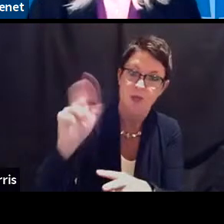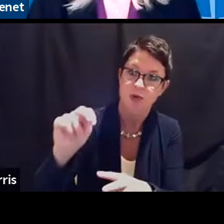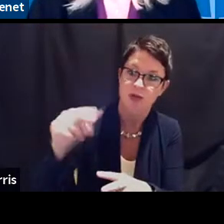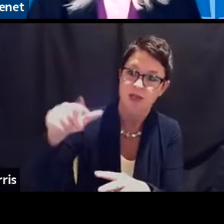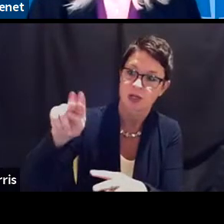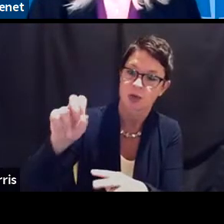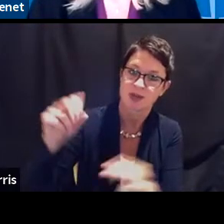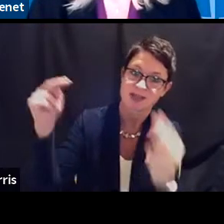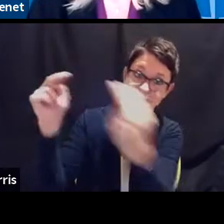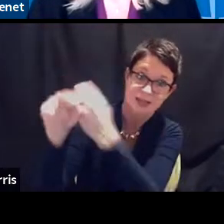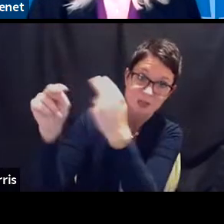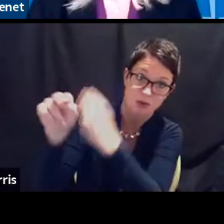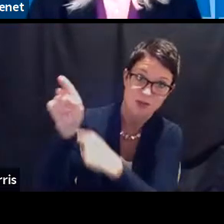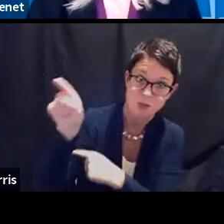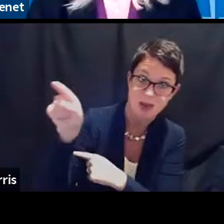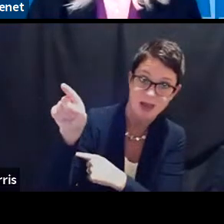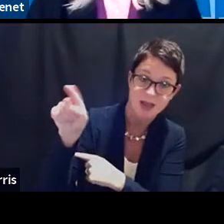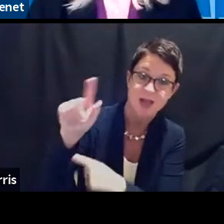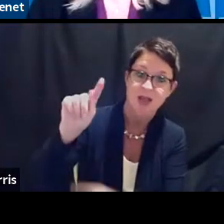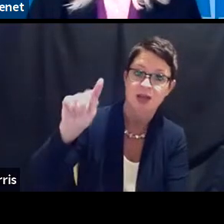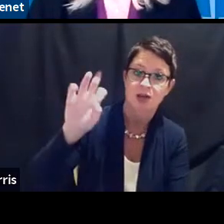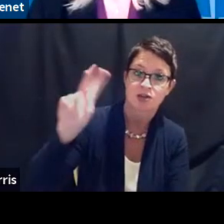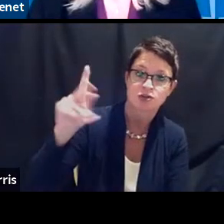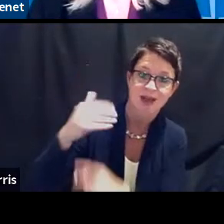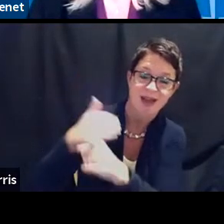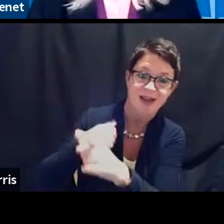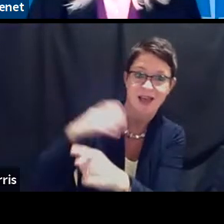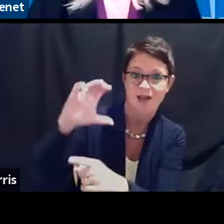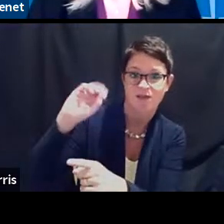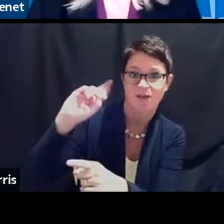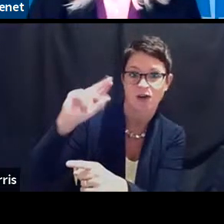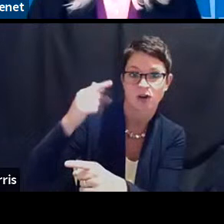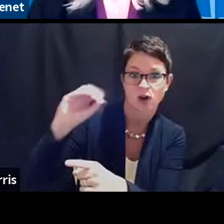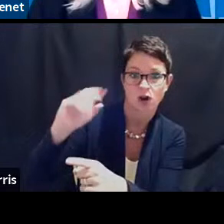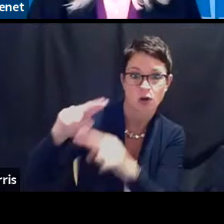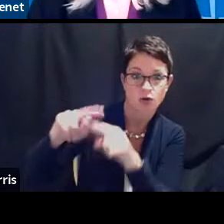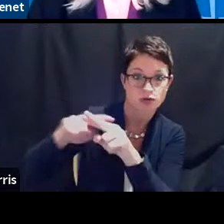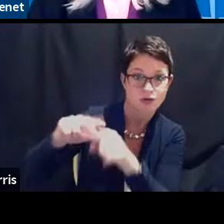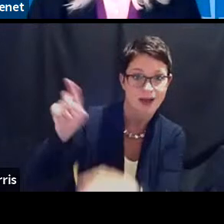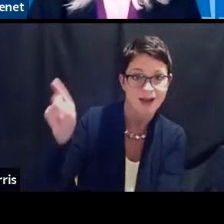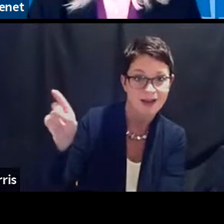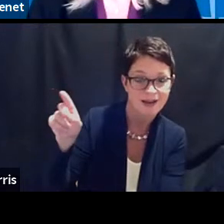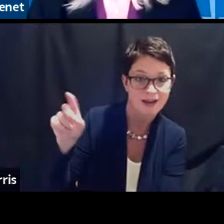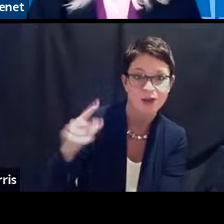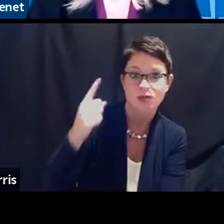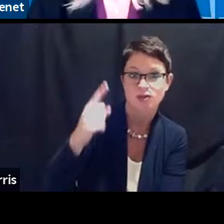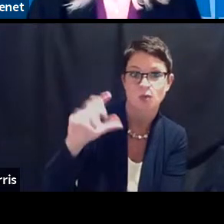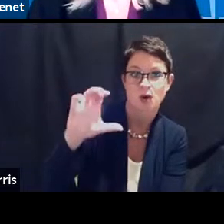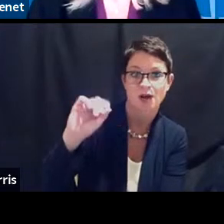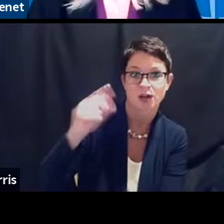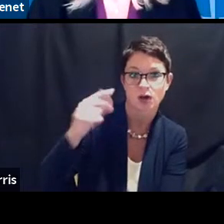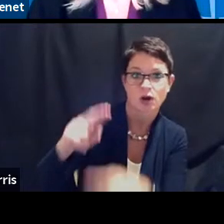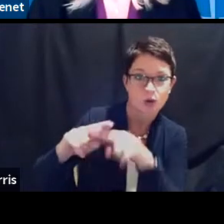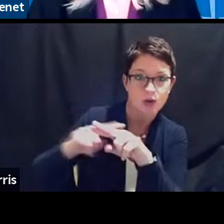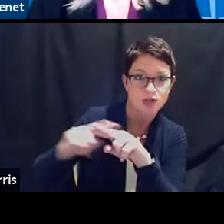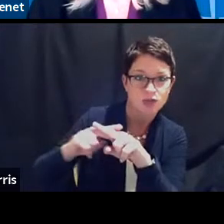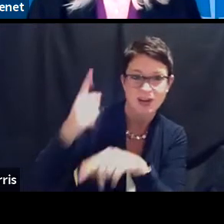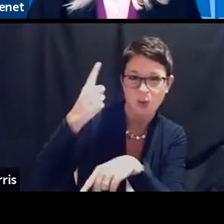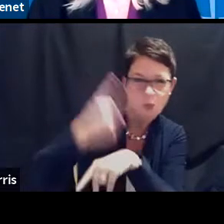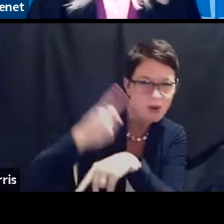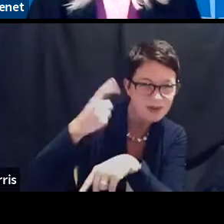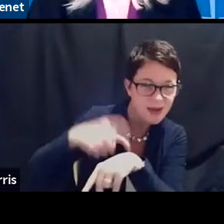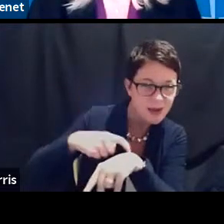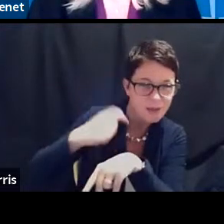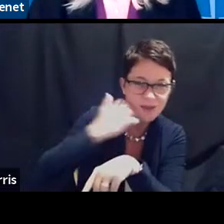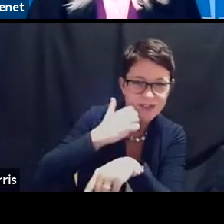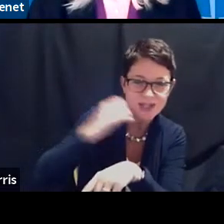Expressway, you actually have tracks, cargo tracks, where there's only like one cargo train a day going through those tracks. And